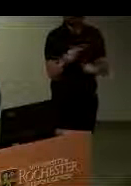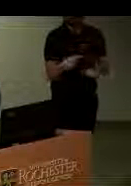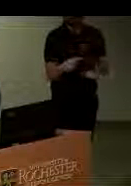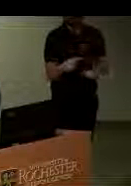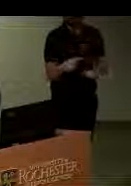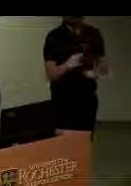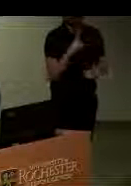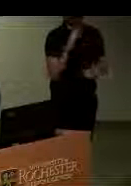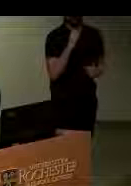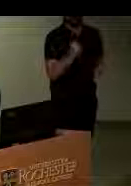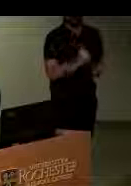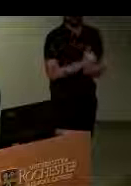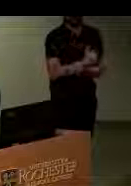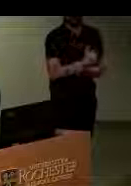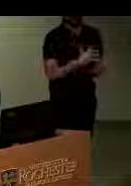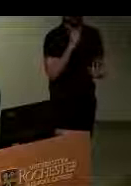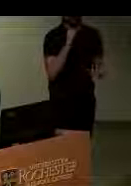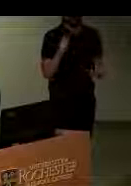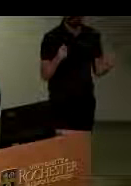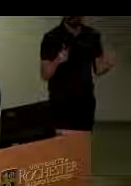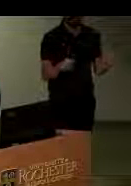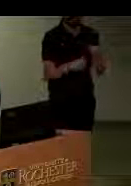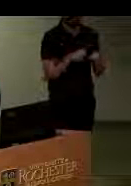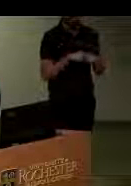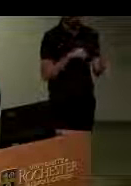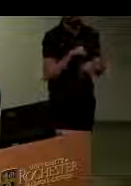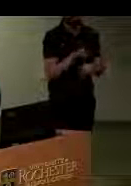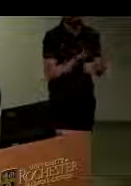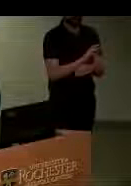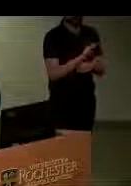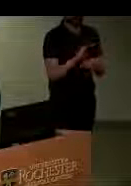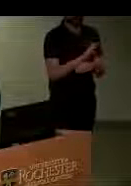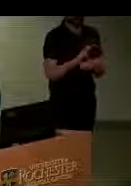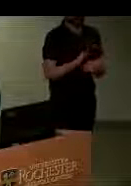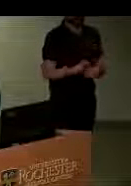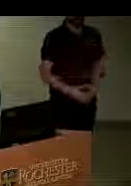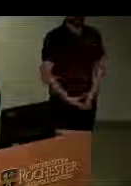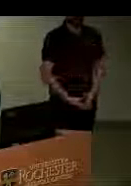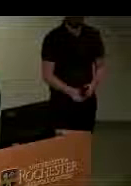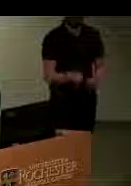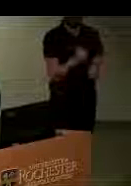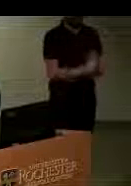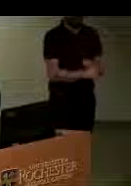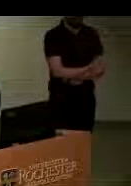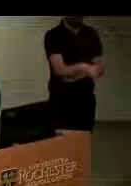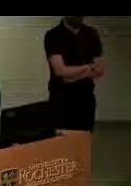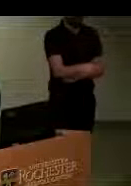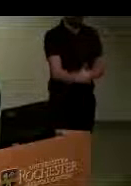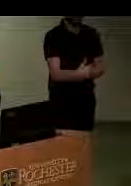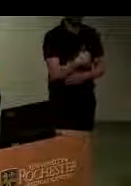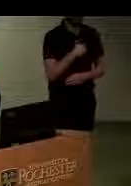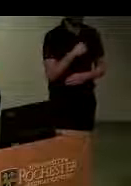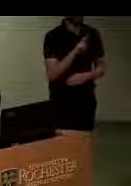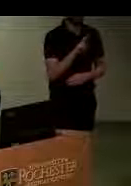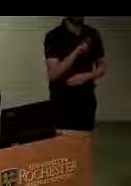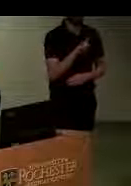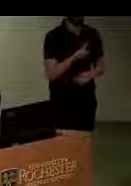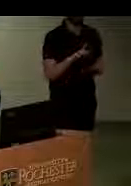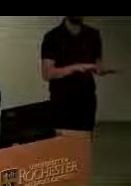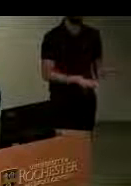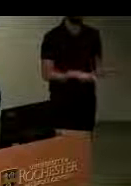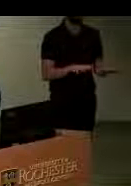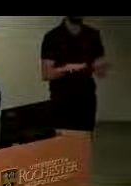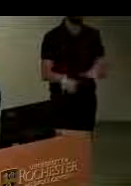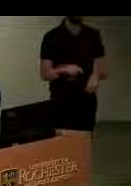that will make everything change in your residency. Every afternoon, there's always a lull time, unless